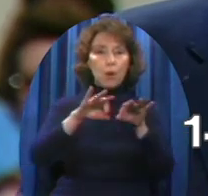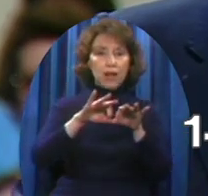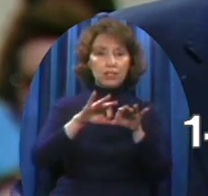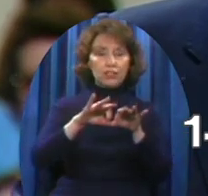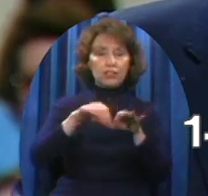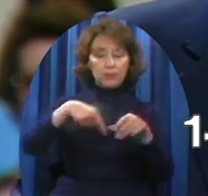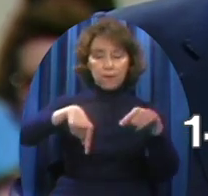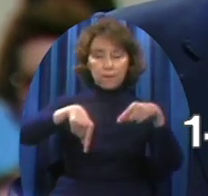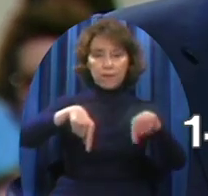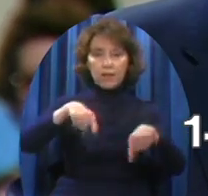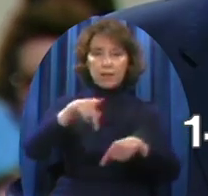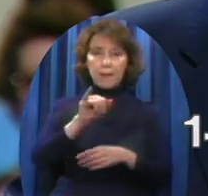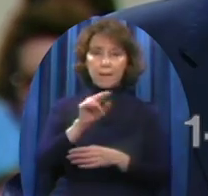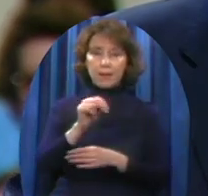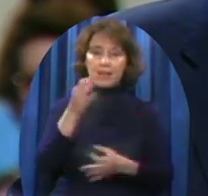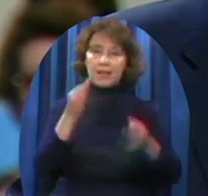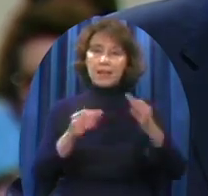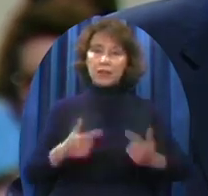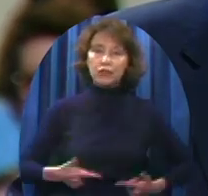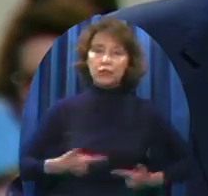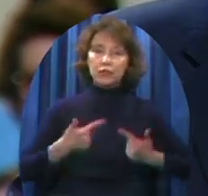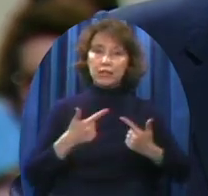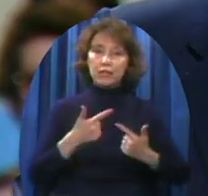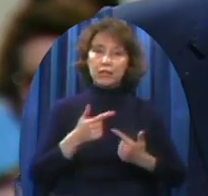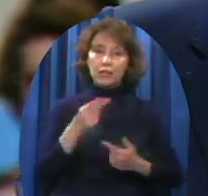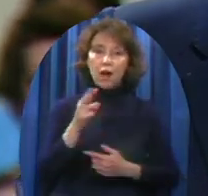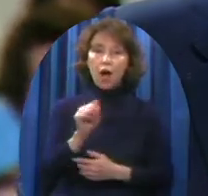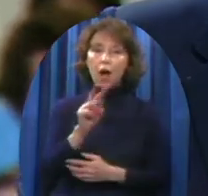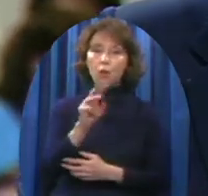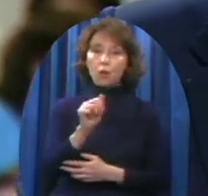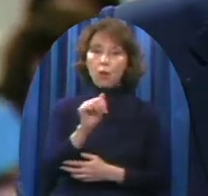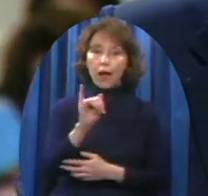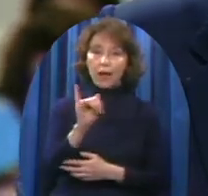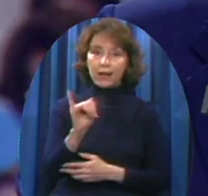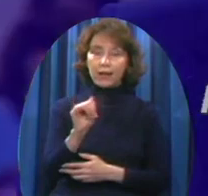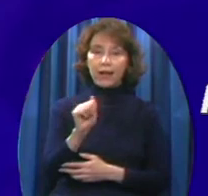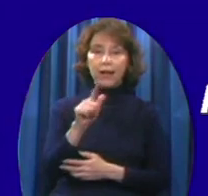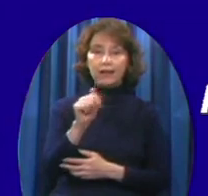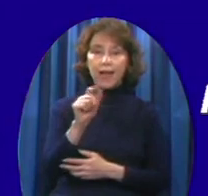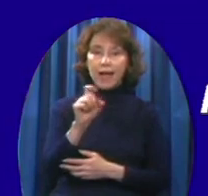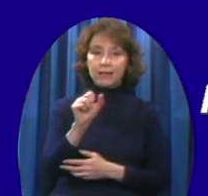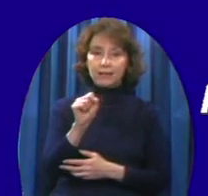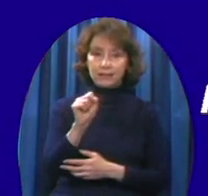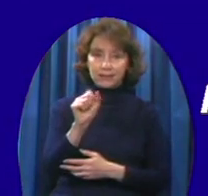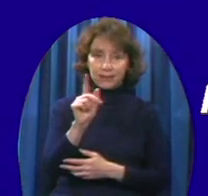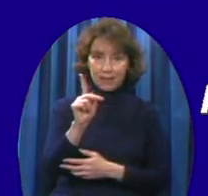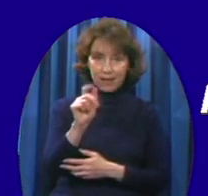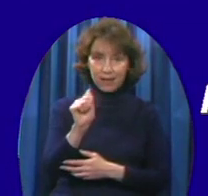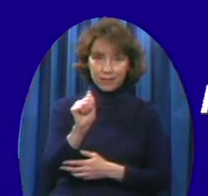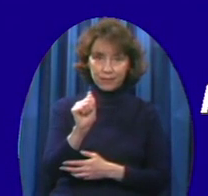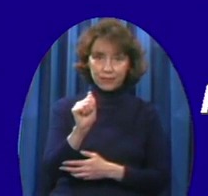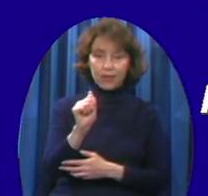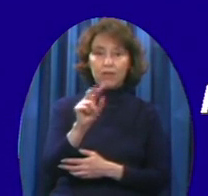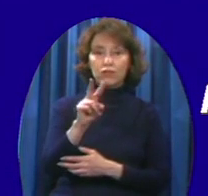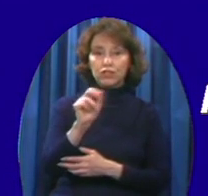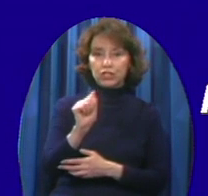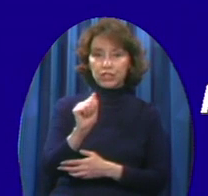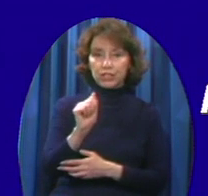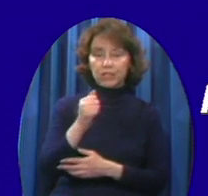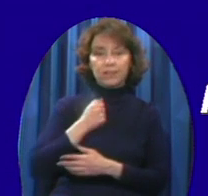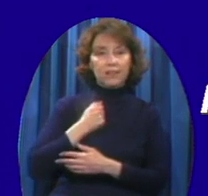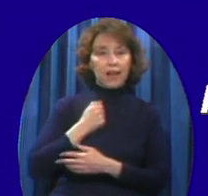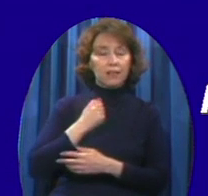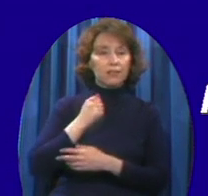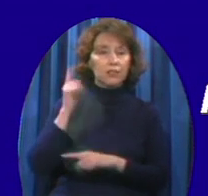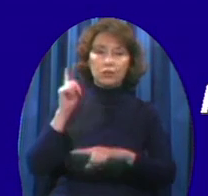Virginia, Hawaii, Alaska, or Canada, that number will not work. We'll ask you to write to us and